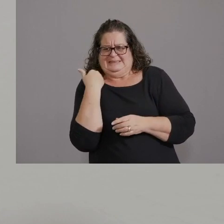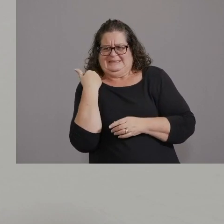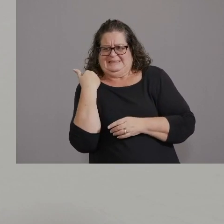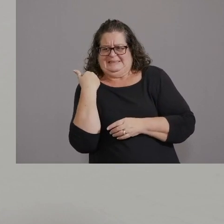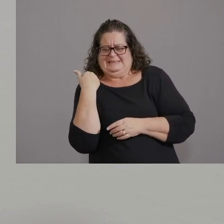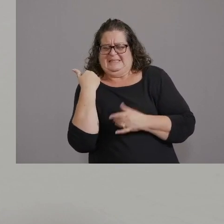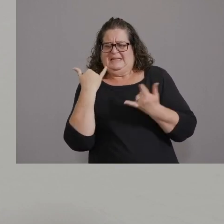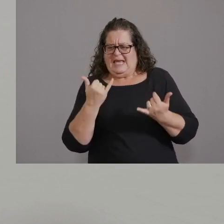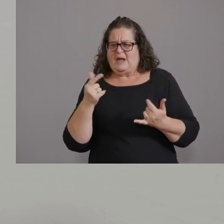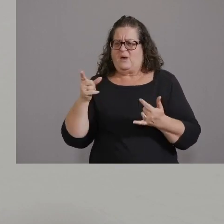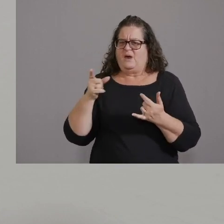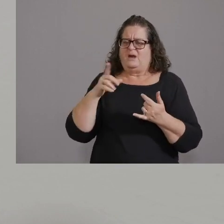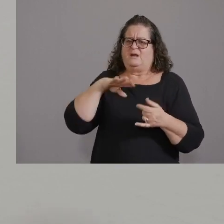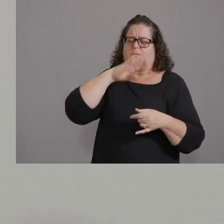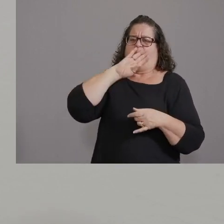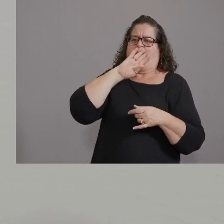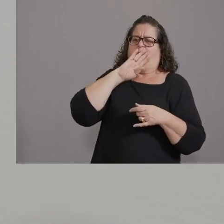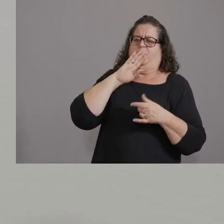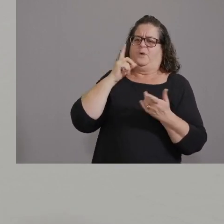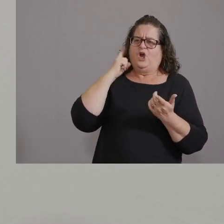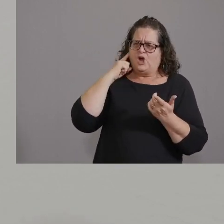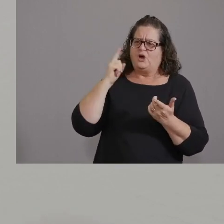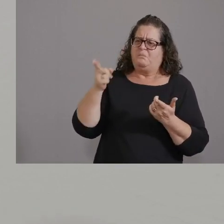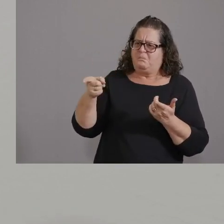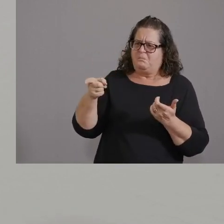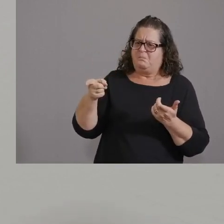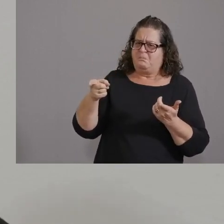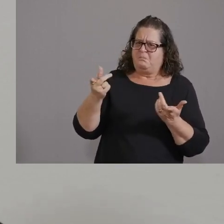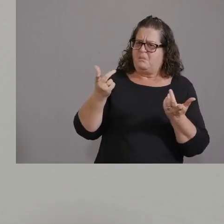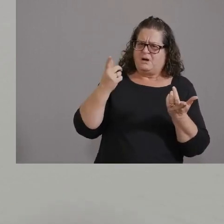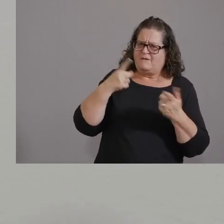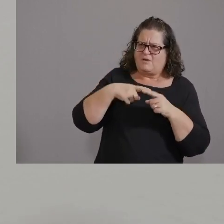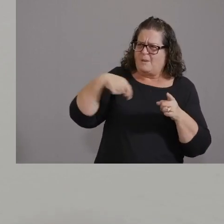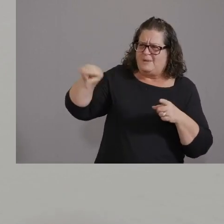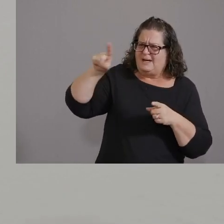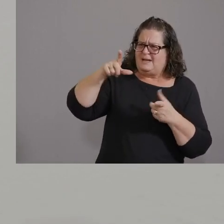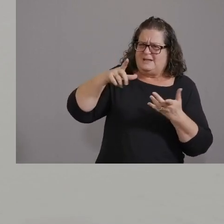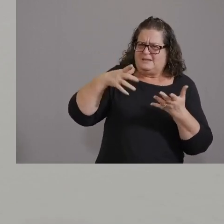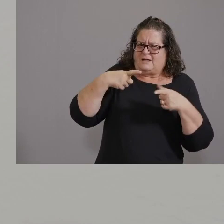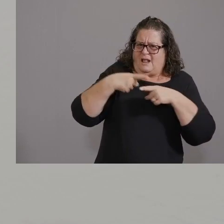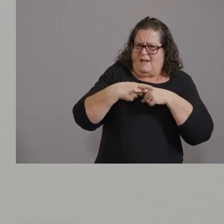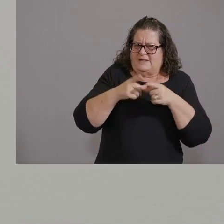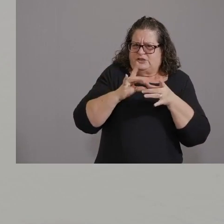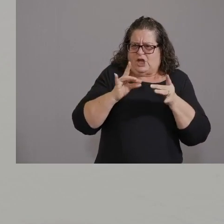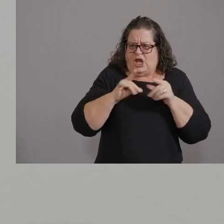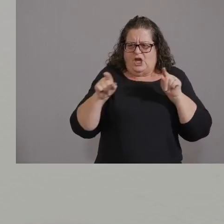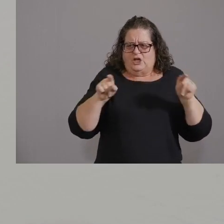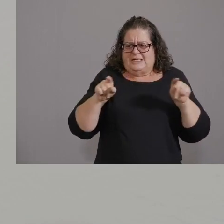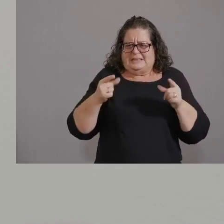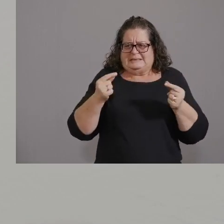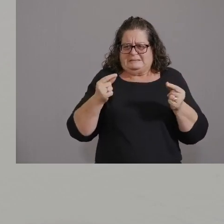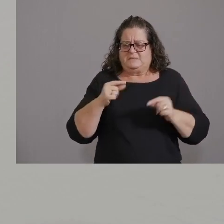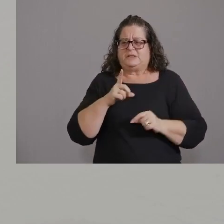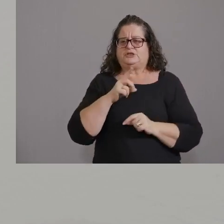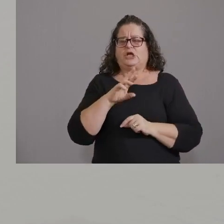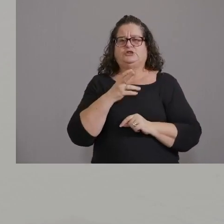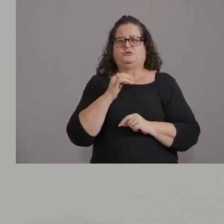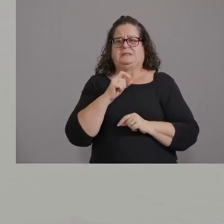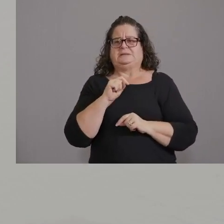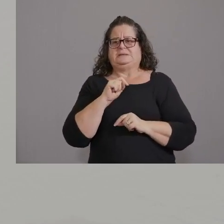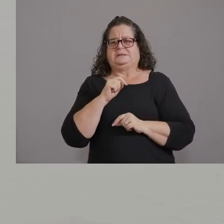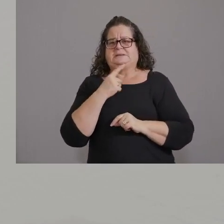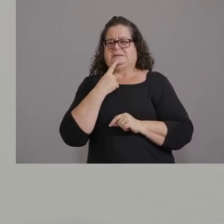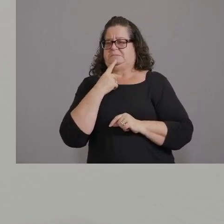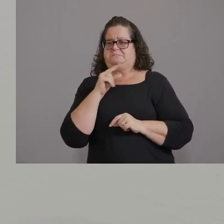have you heard directly from them about this? So we have not been notified directly about Arizona's vaccine